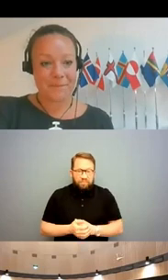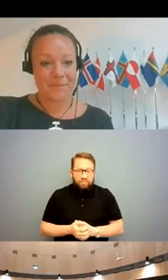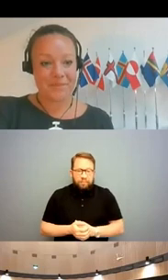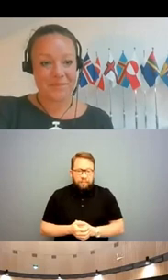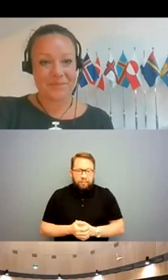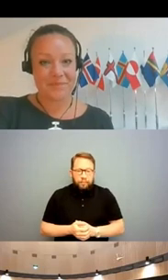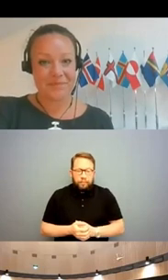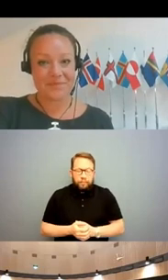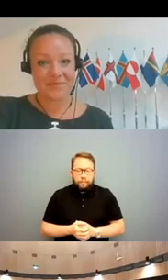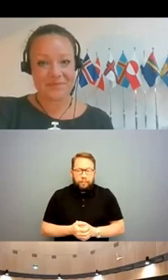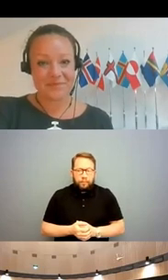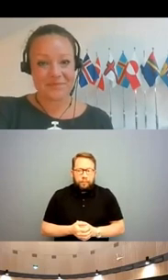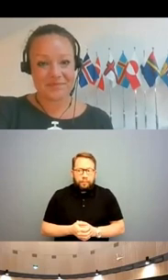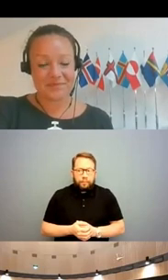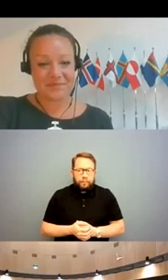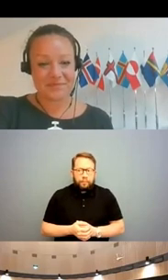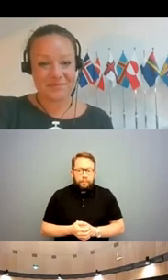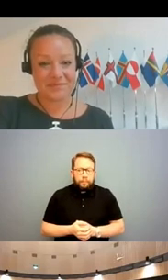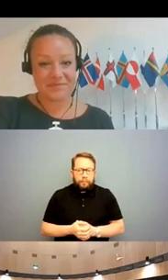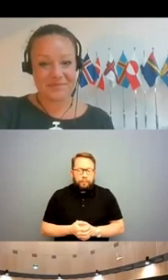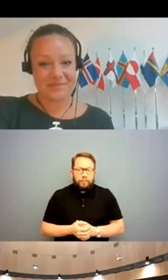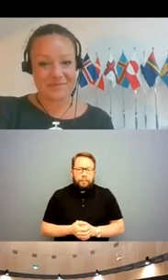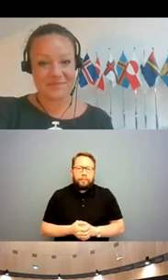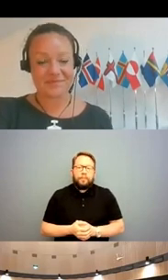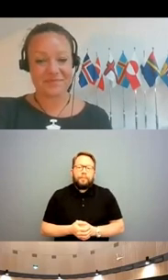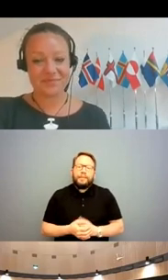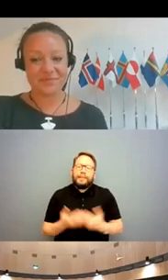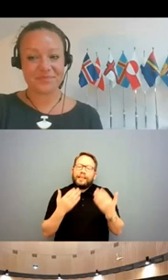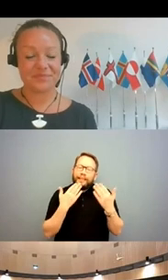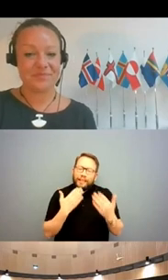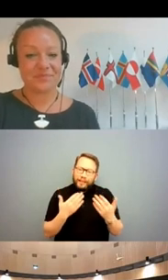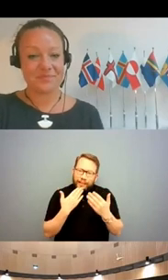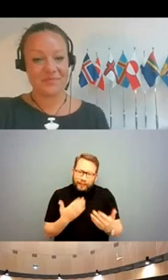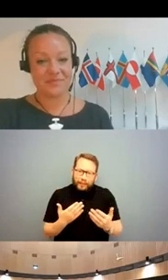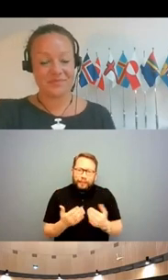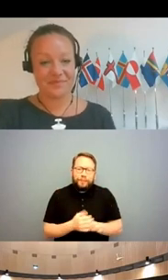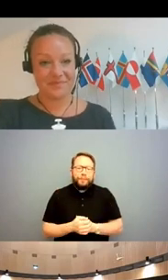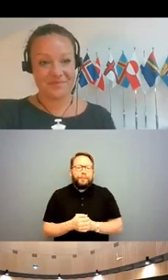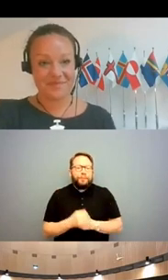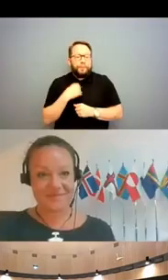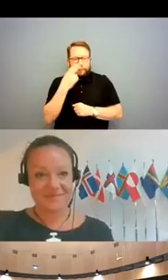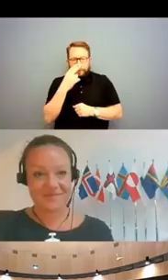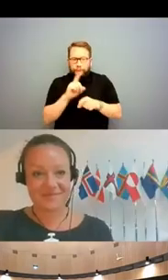Thank you. Now we have the slides here. Happy to be with you all here.